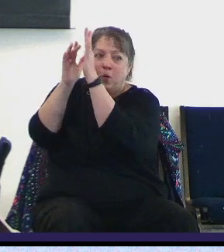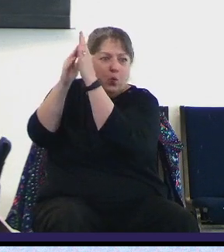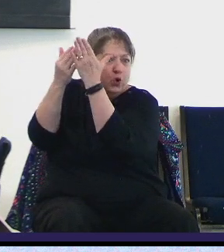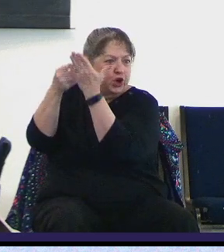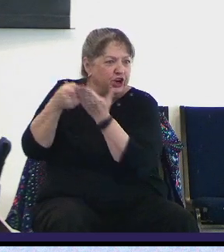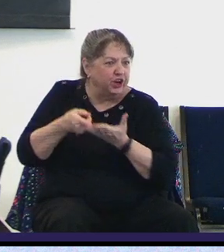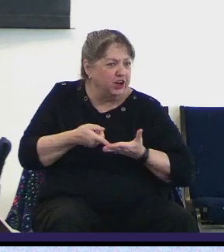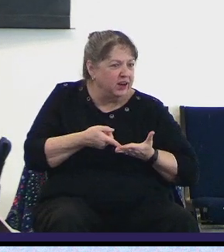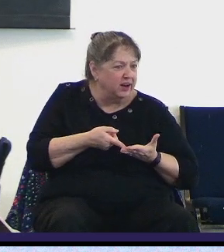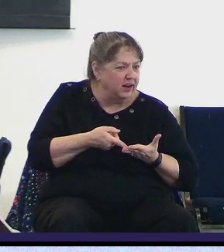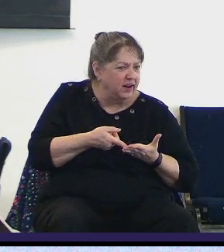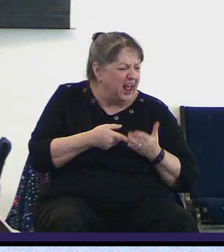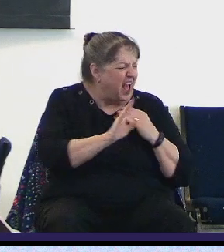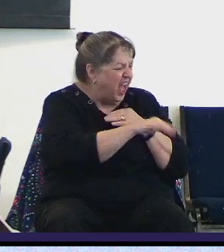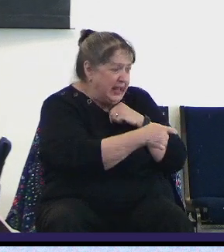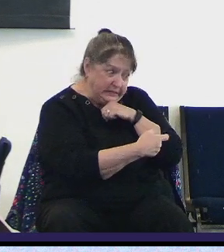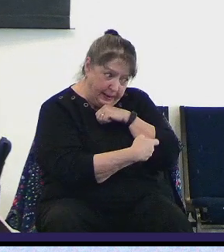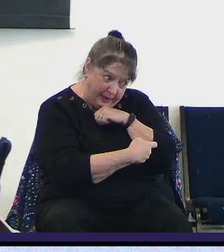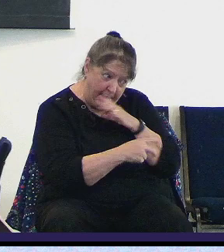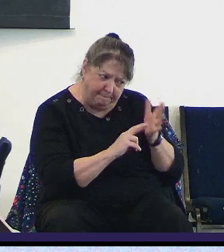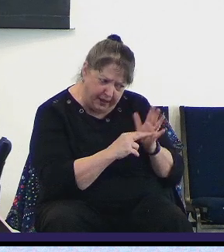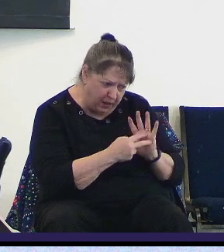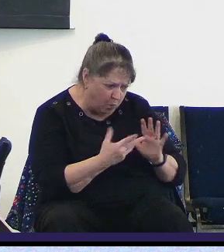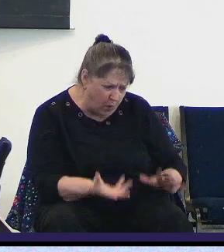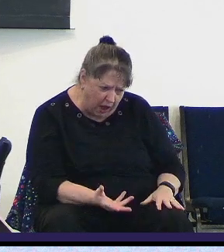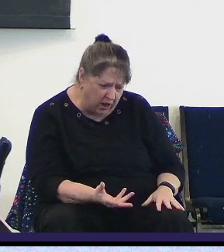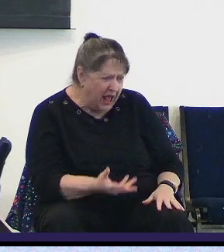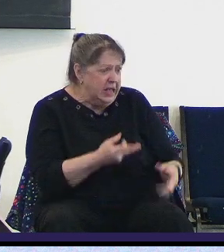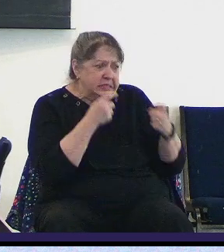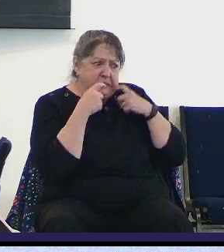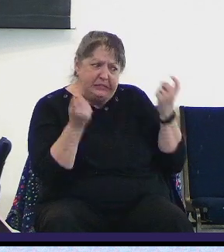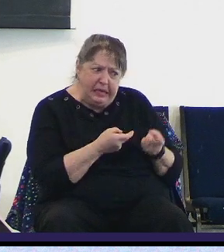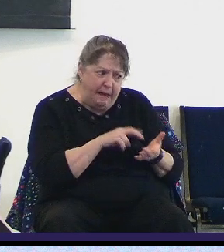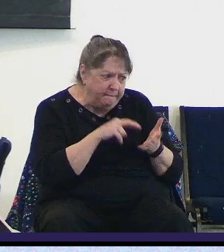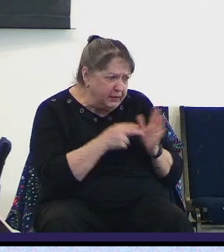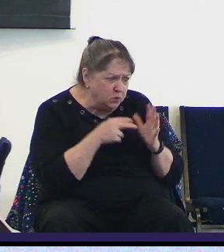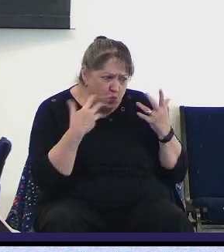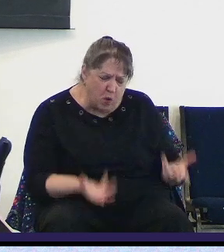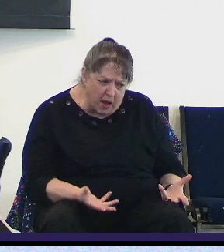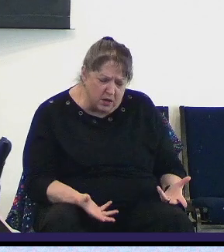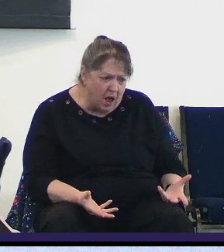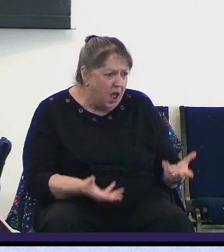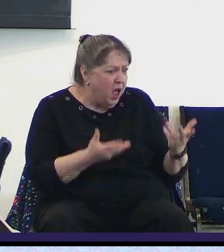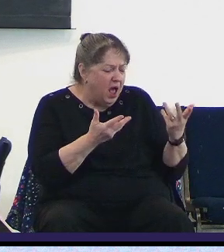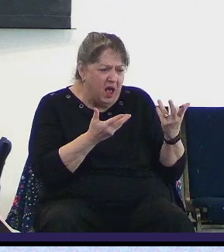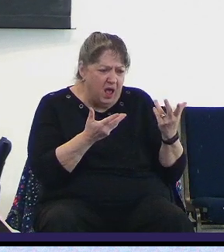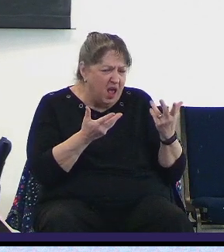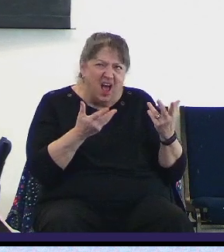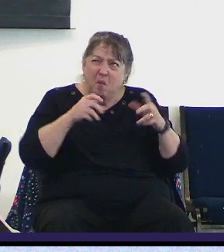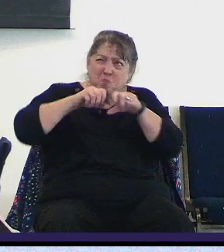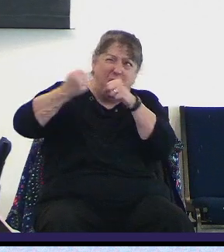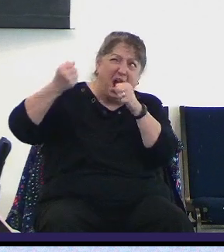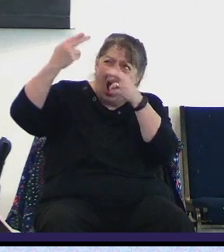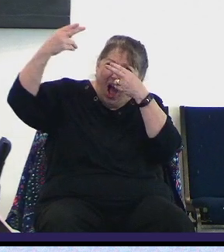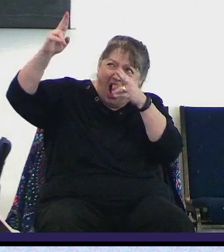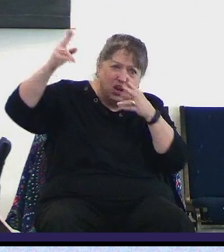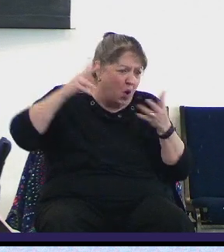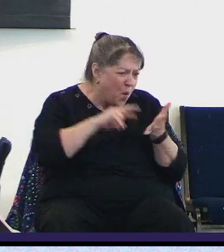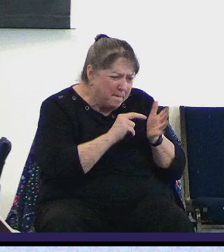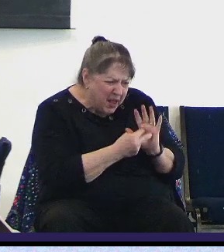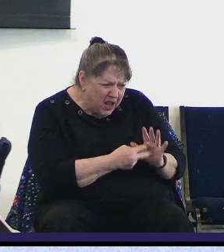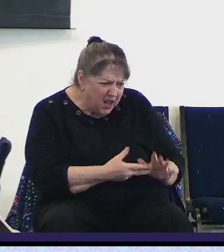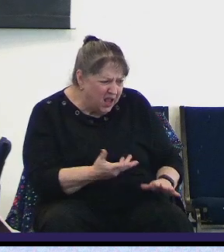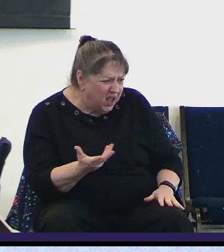them what temptation is. Teach them what falling into sin is. Teach them what it is to dishonor God. And listen, it's not just teaching them the